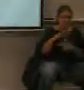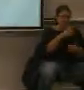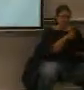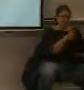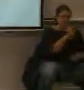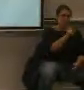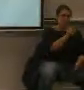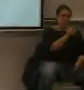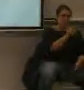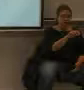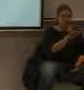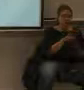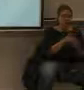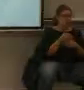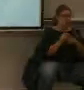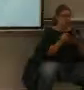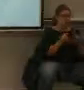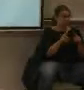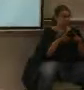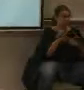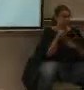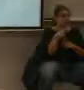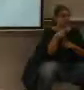bacteria and across actually species of bacteria.